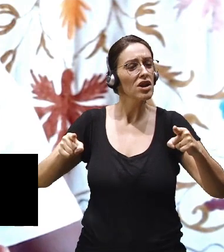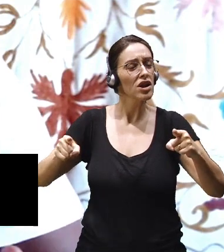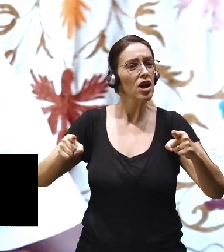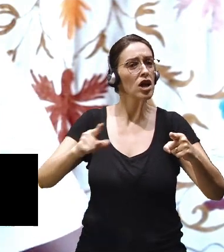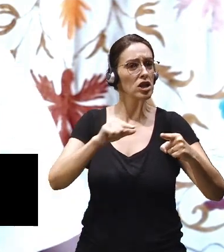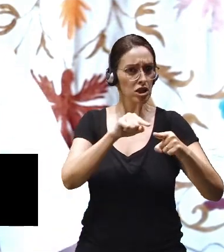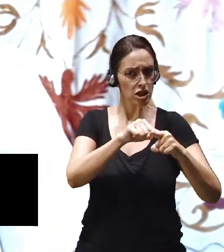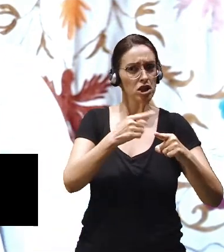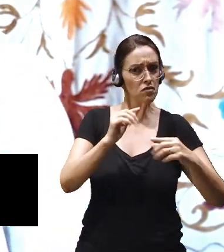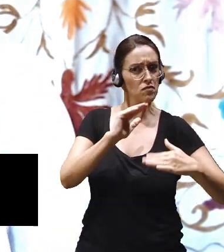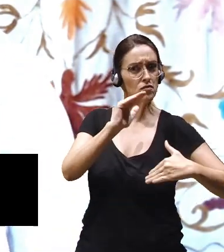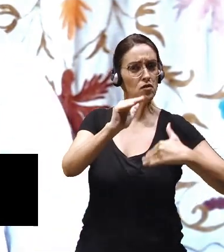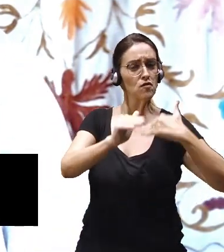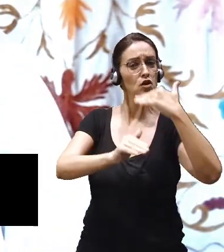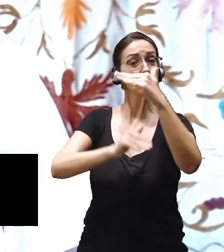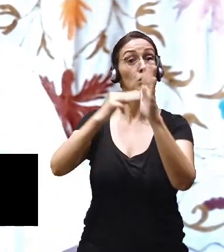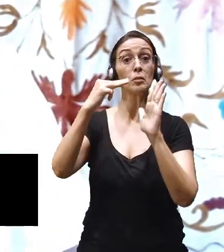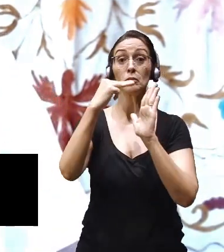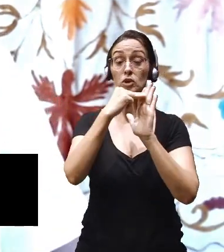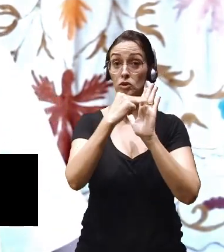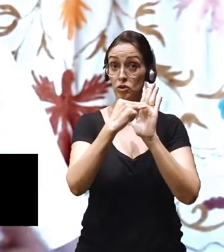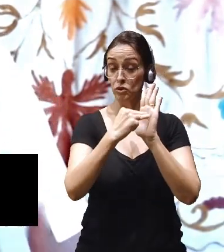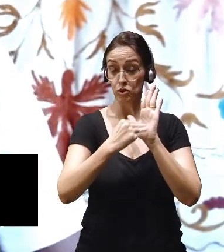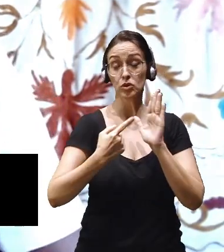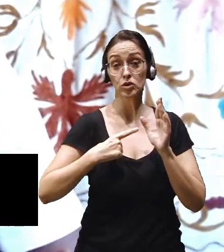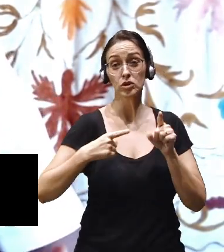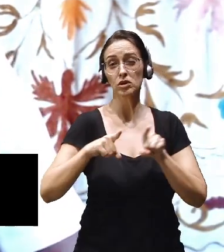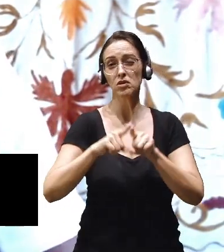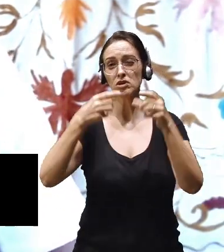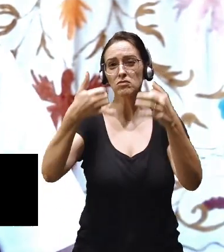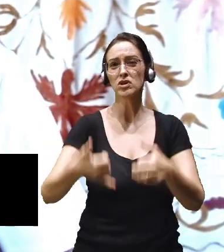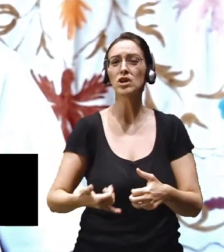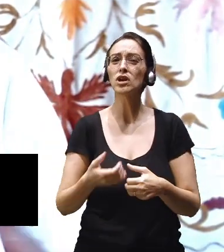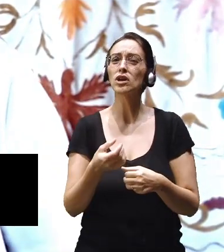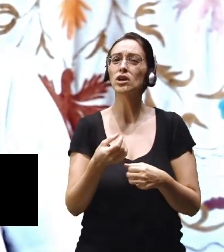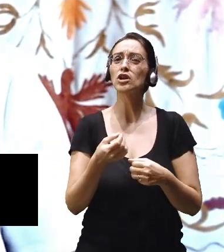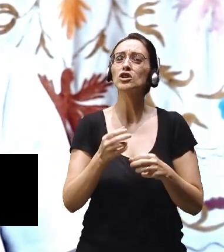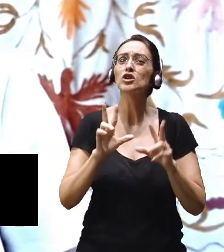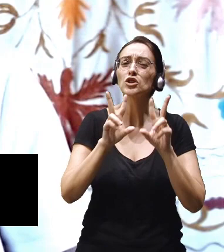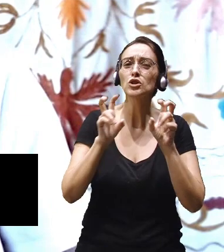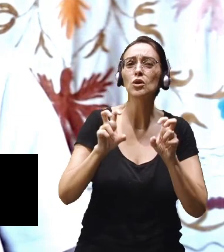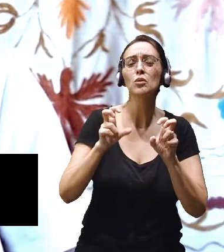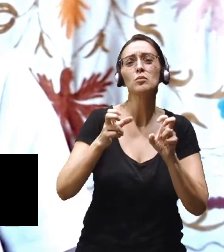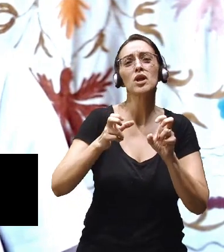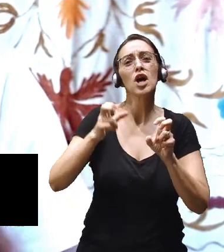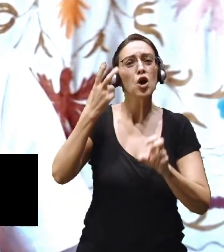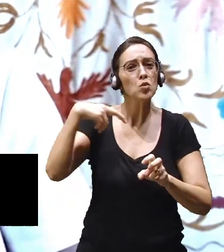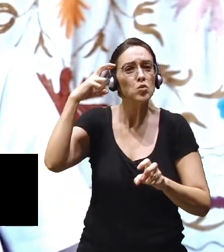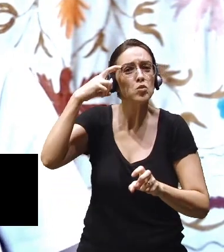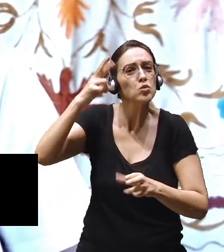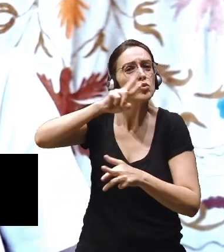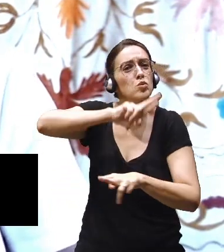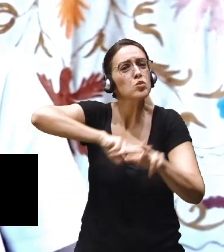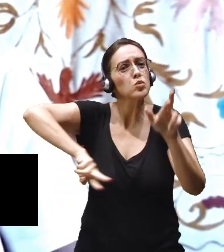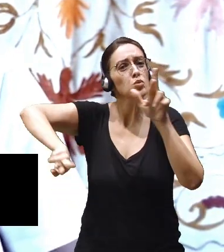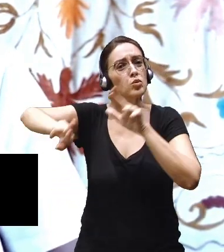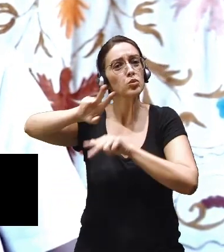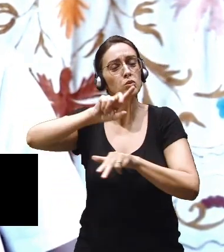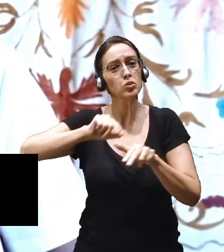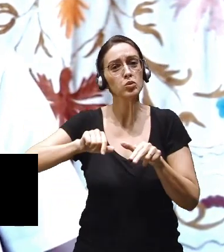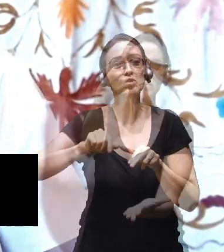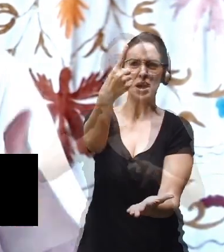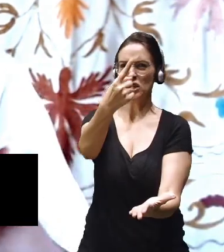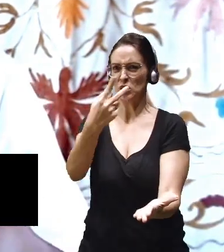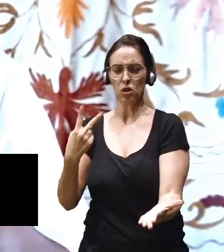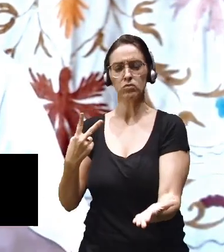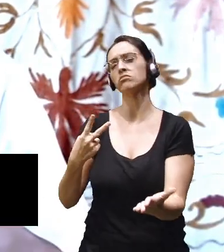methodology. And I spoke to this a little bit yesterday about multicultural, about culturally responsive, indigenous evaluation